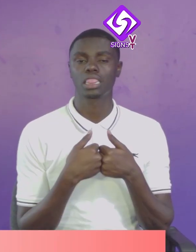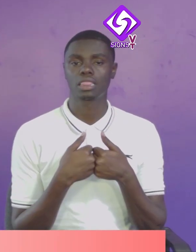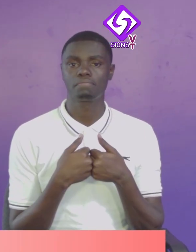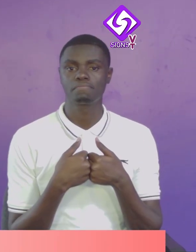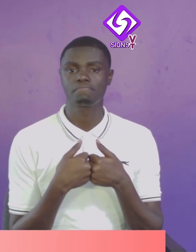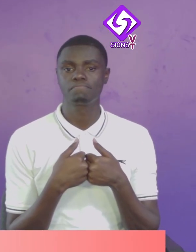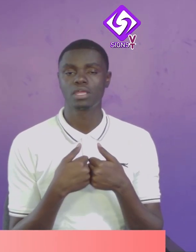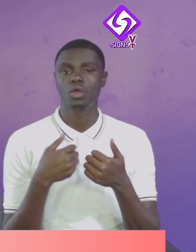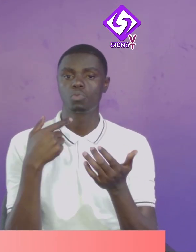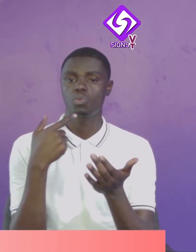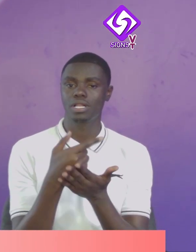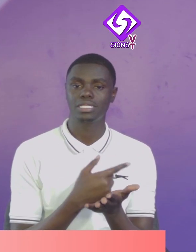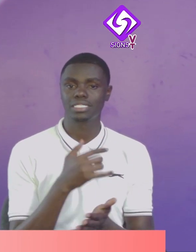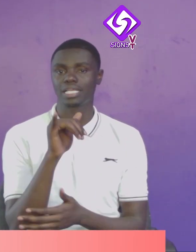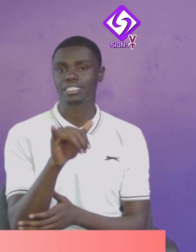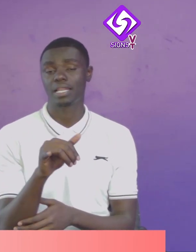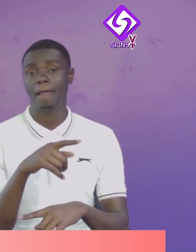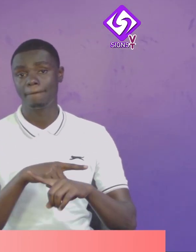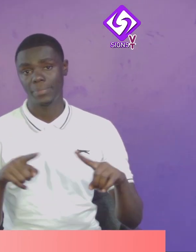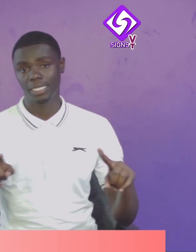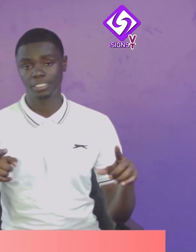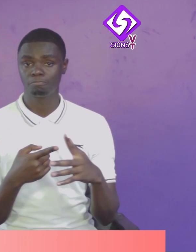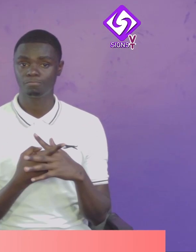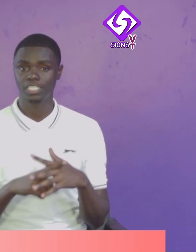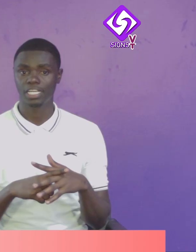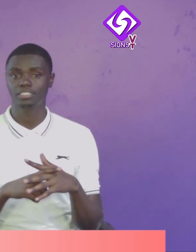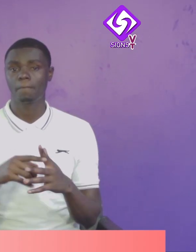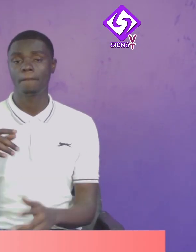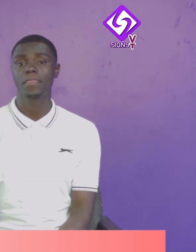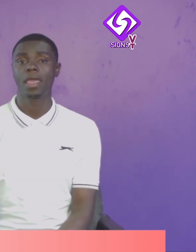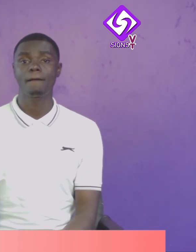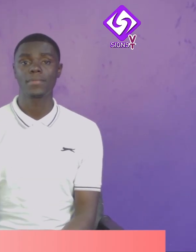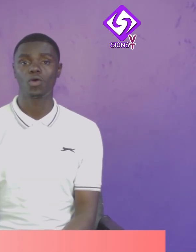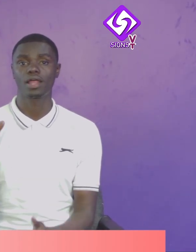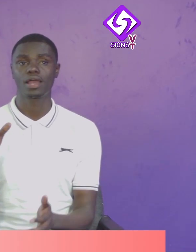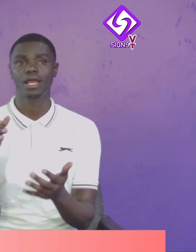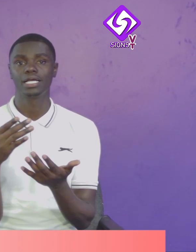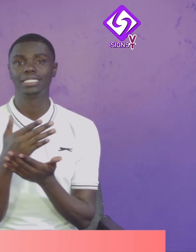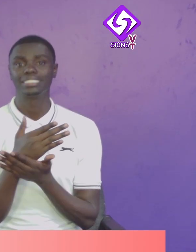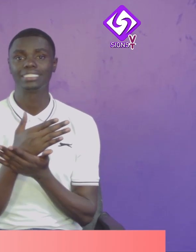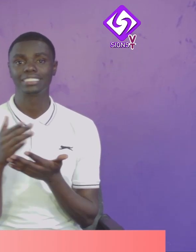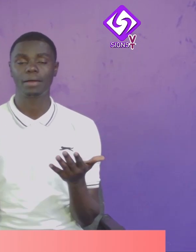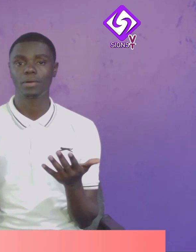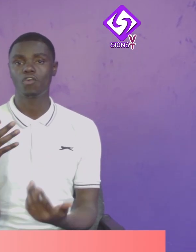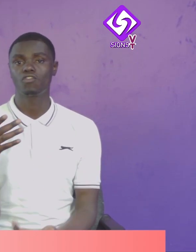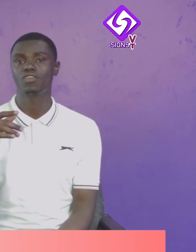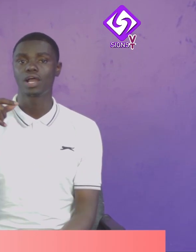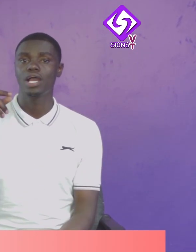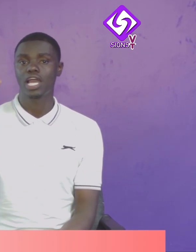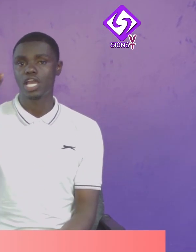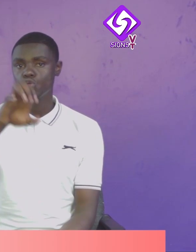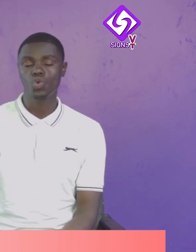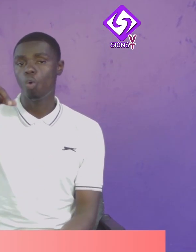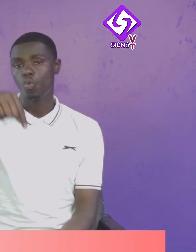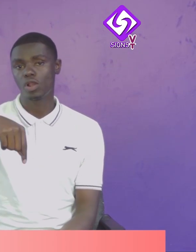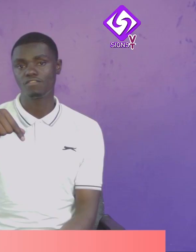we're going to talk about that in a few. But of course, let's start off, Makona, with some of the Euro qualifications or Euro qualifiers ahead